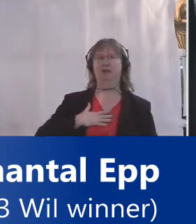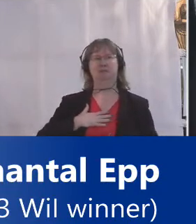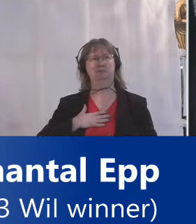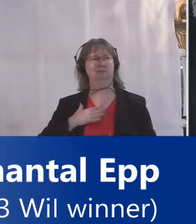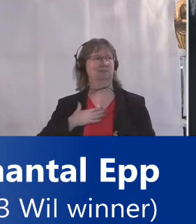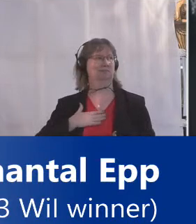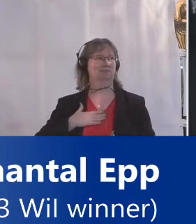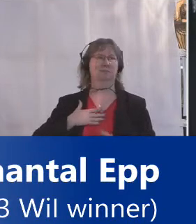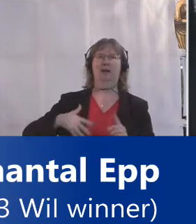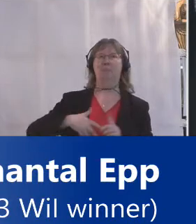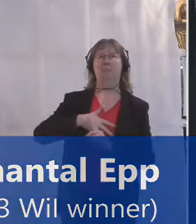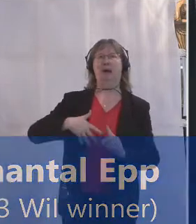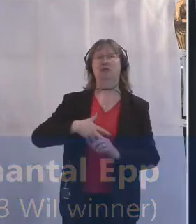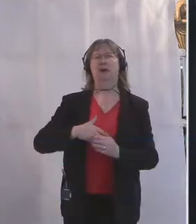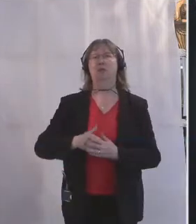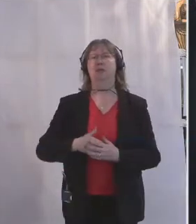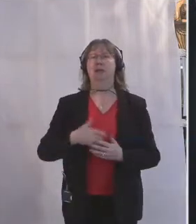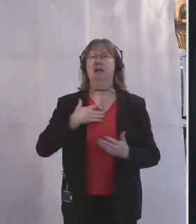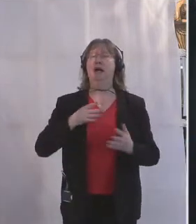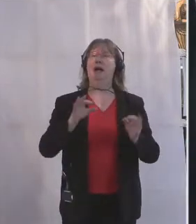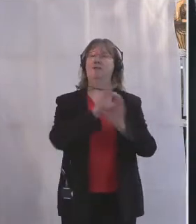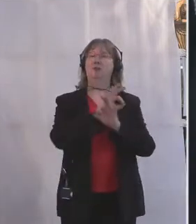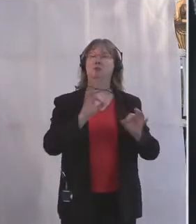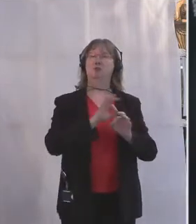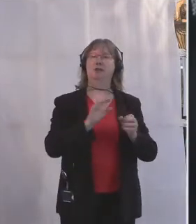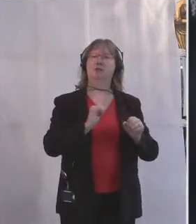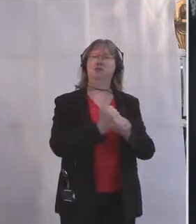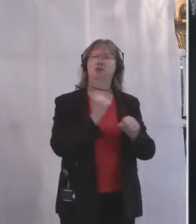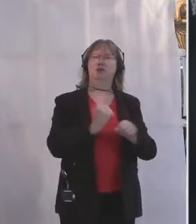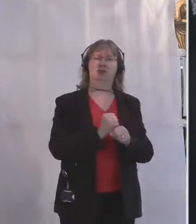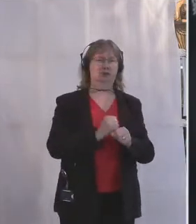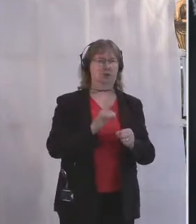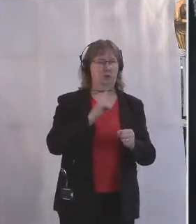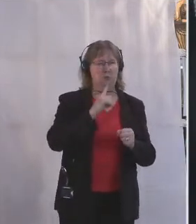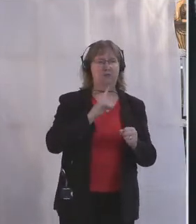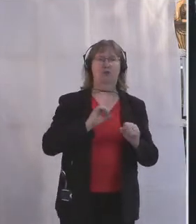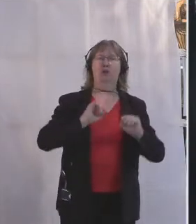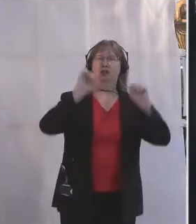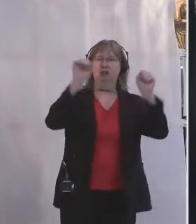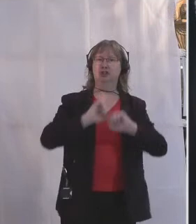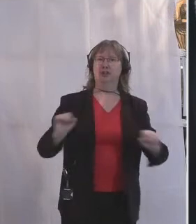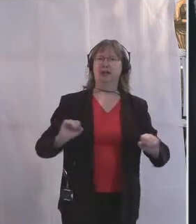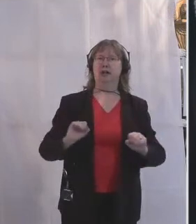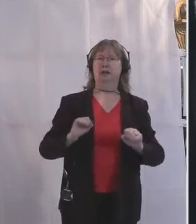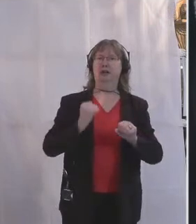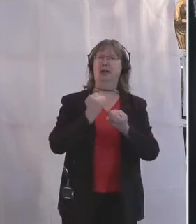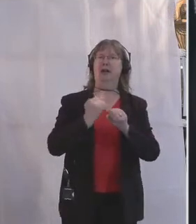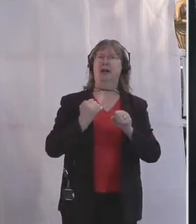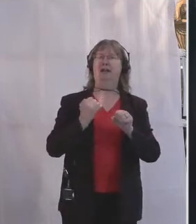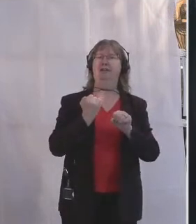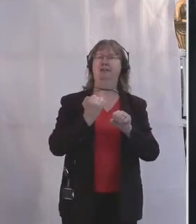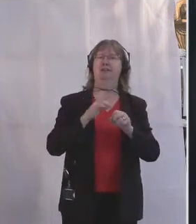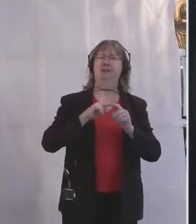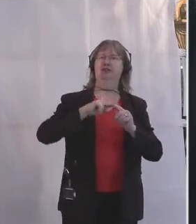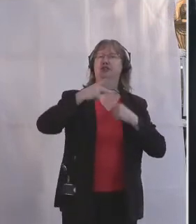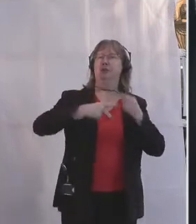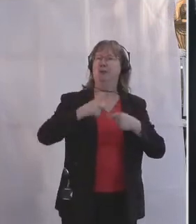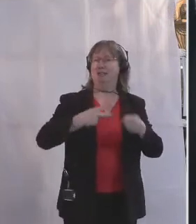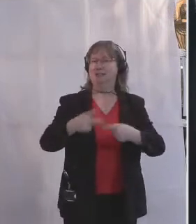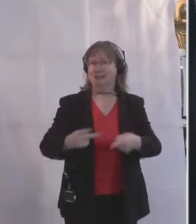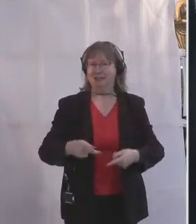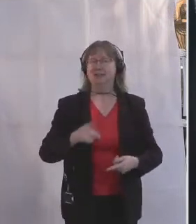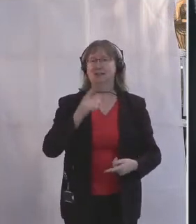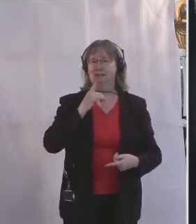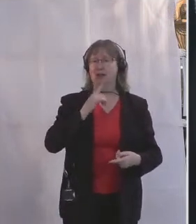background, and I also have a music production company that mixes music for cheer, dance and gymnastics. So a few years ago when Sony